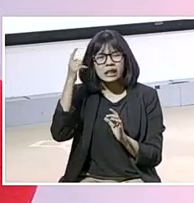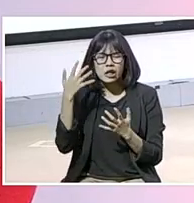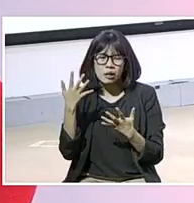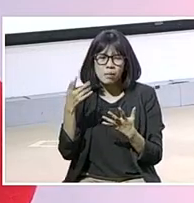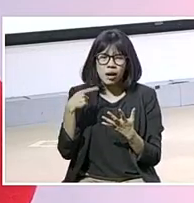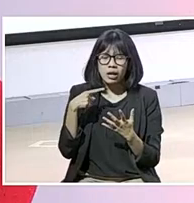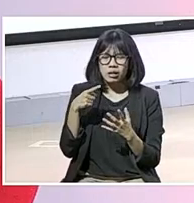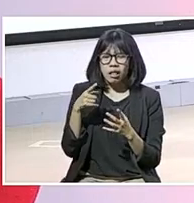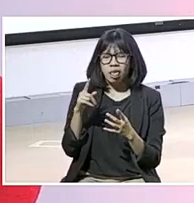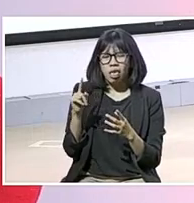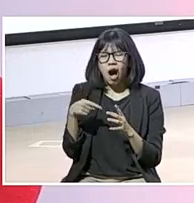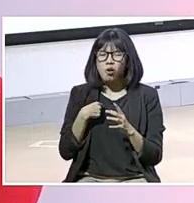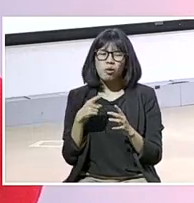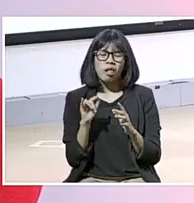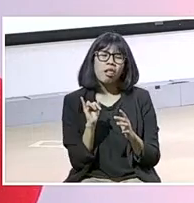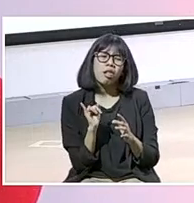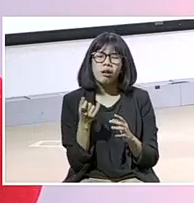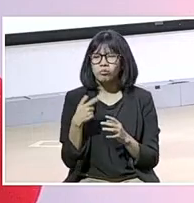I would say that